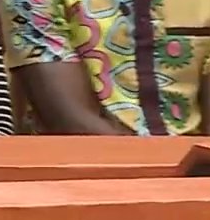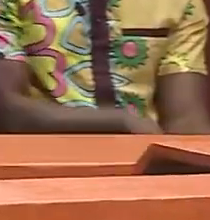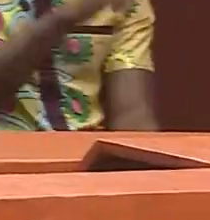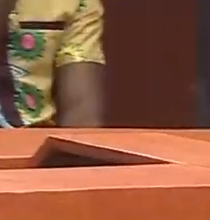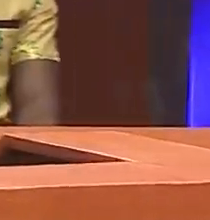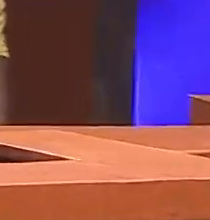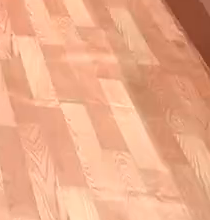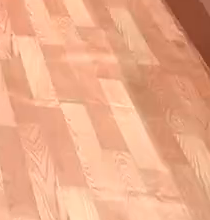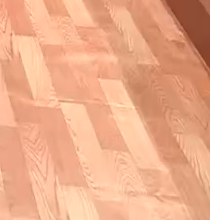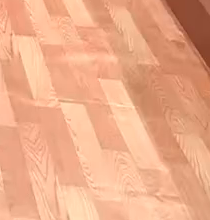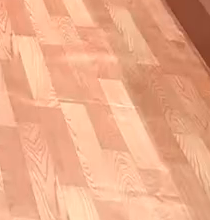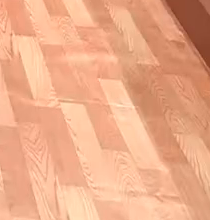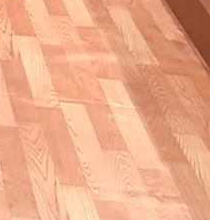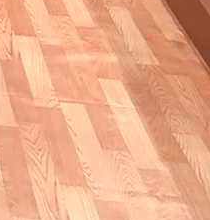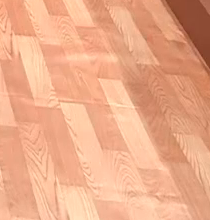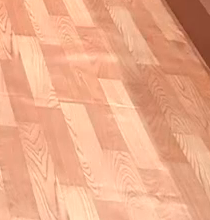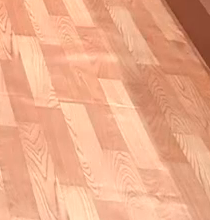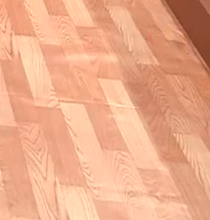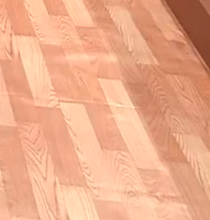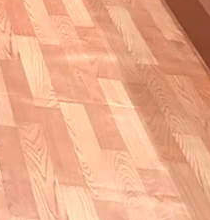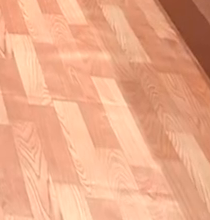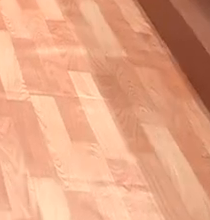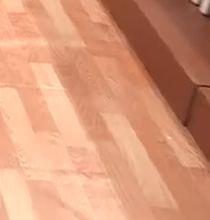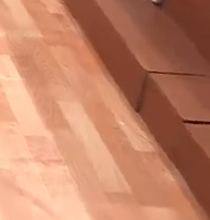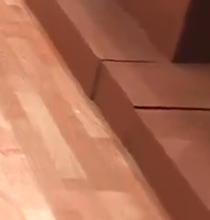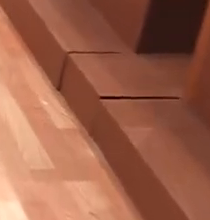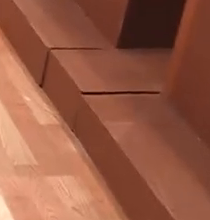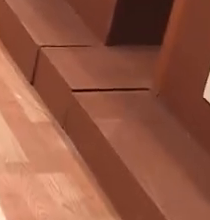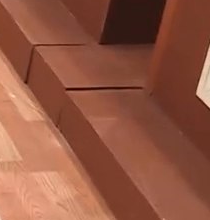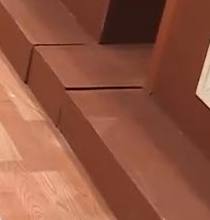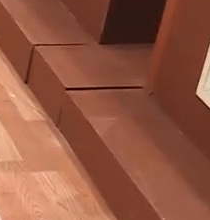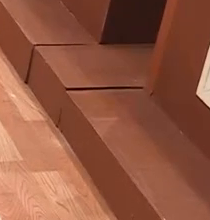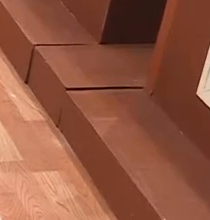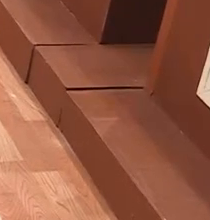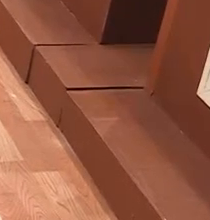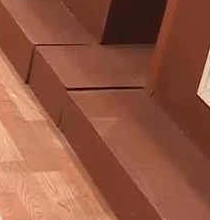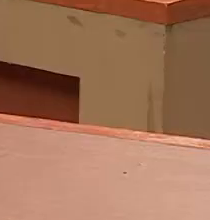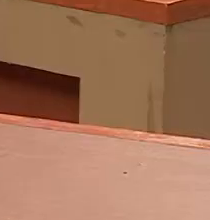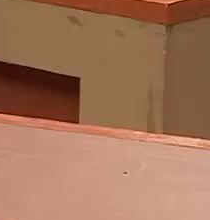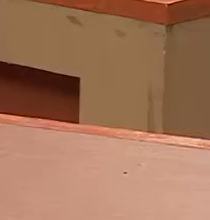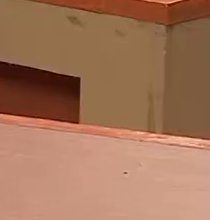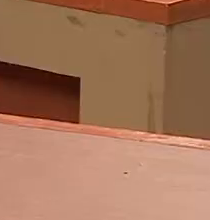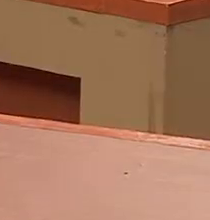250,000 naira she transferred to his account when the going was good. Arise.